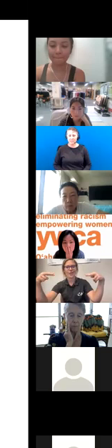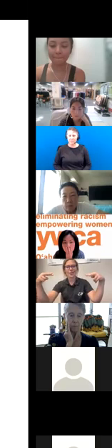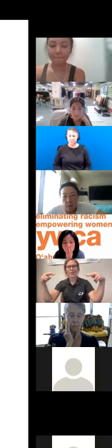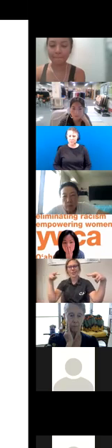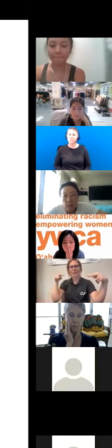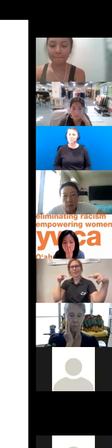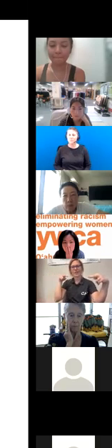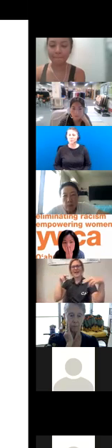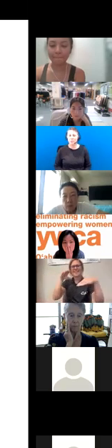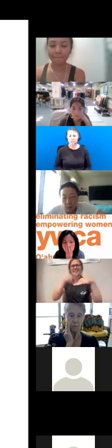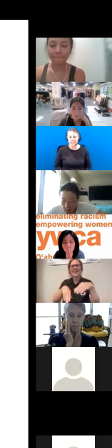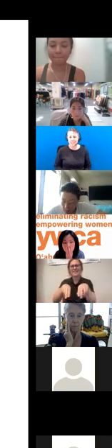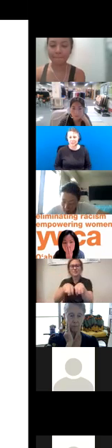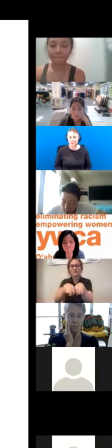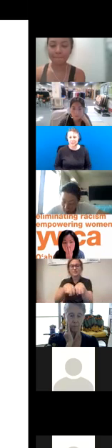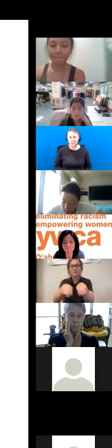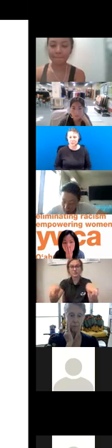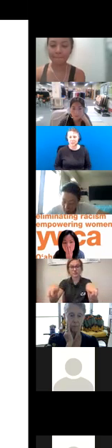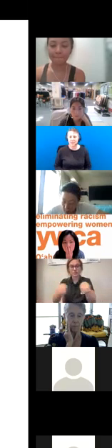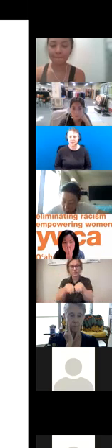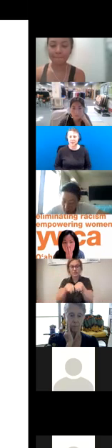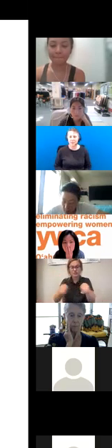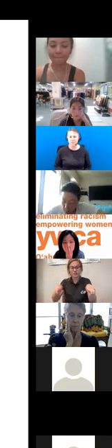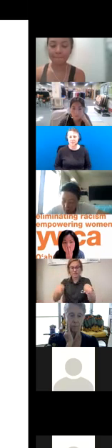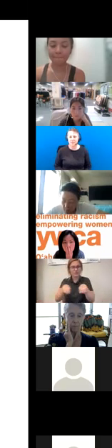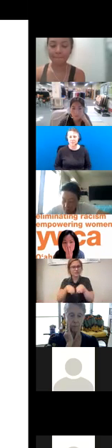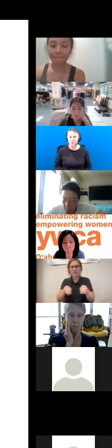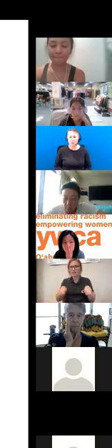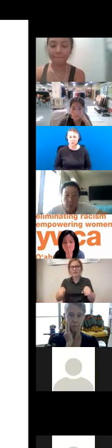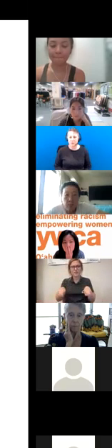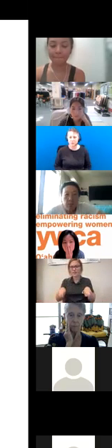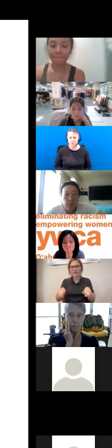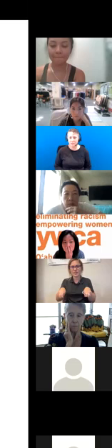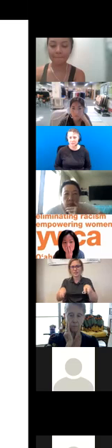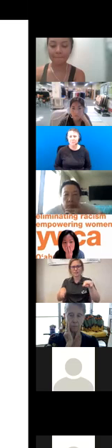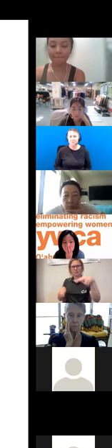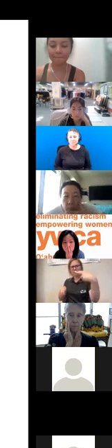kind of a semicircle, so people can look at each other and communicate rather than being in rows.